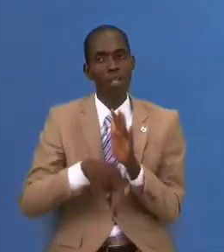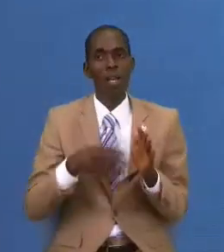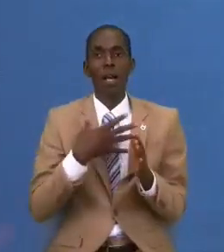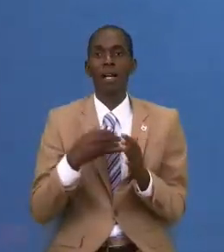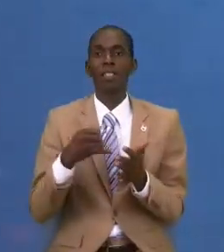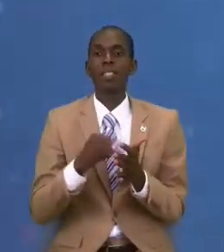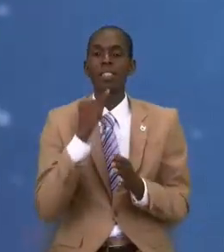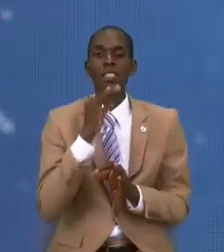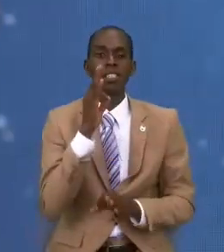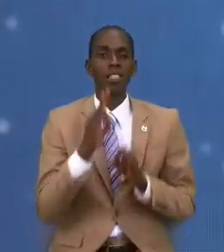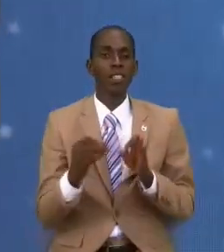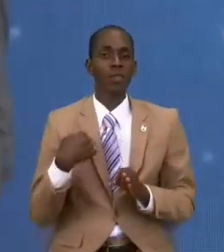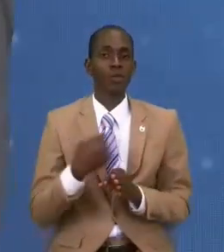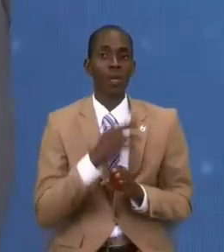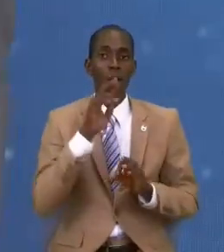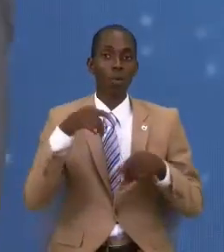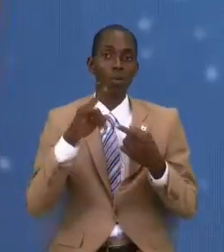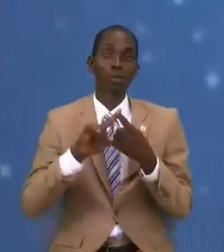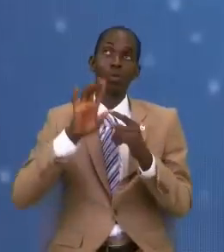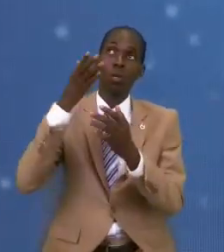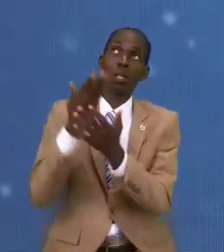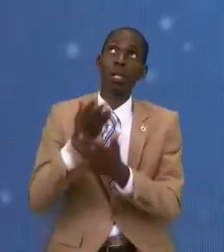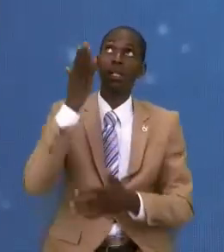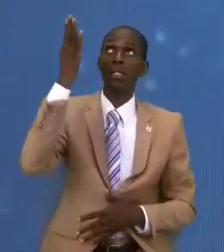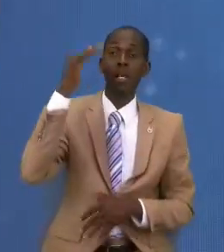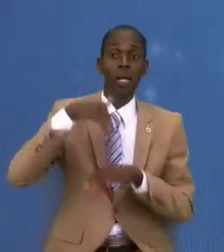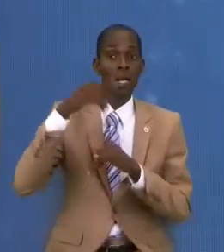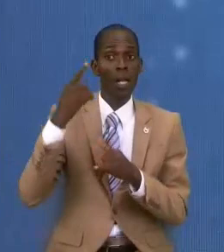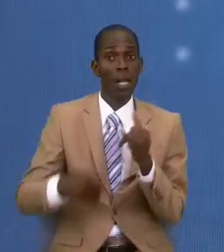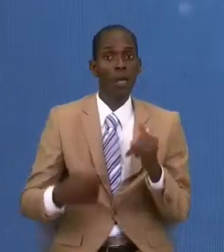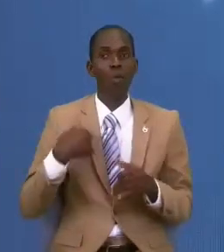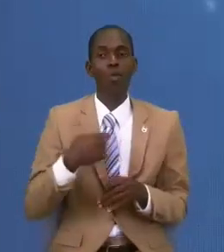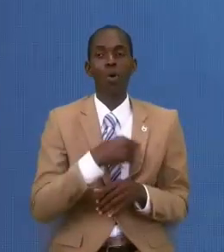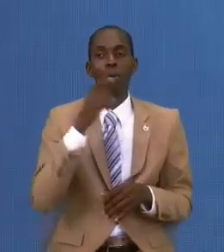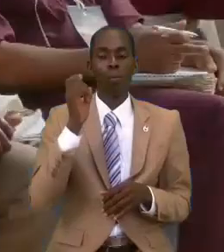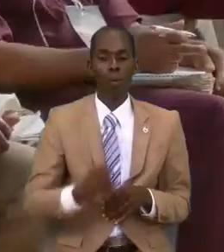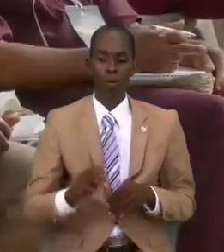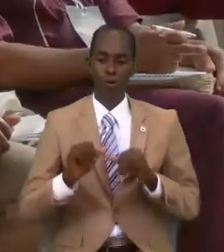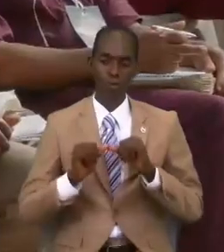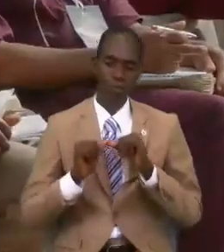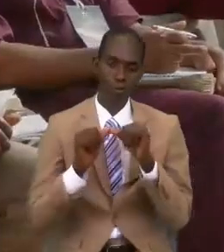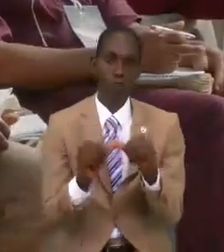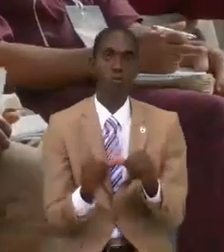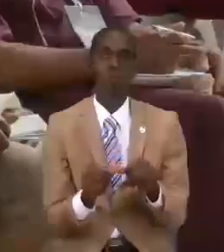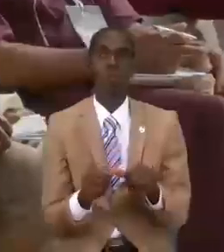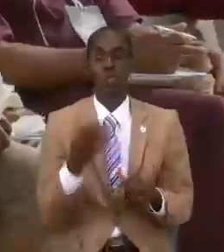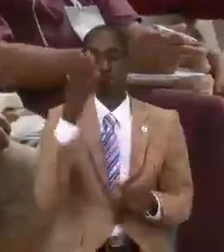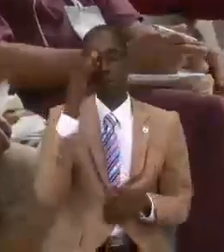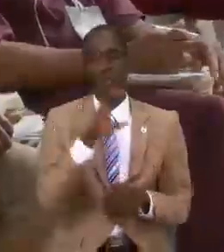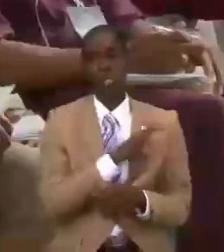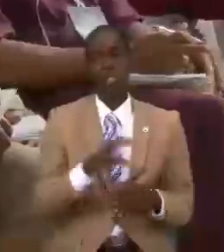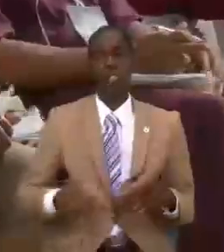be steadfastness. And you know, Christ is the cornerstone of our steadfastness